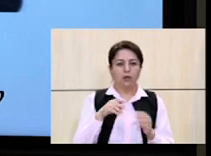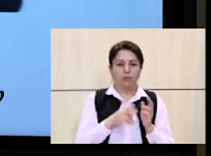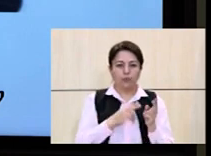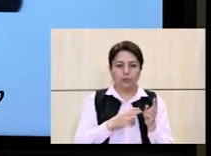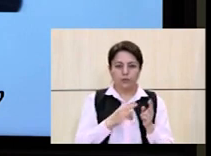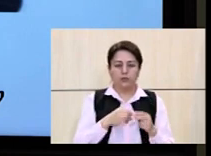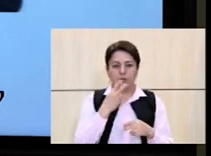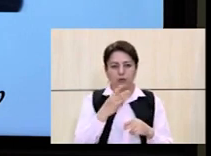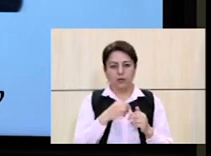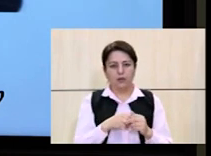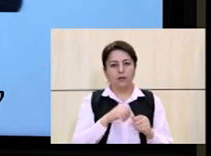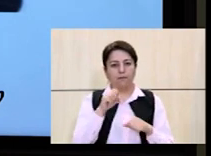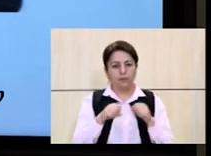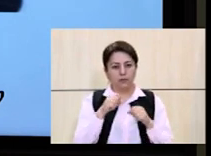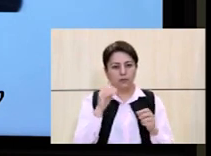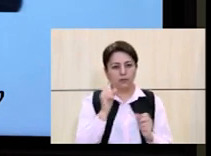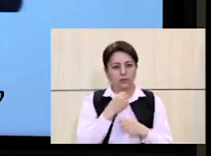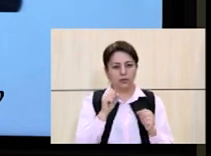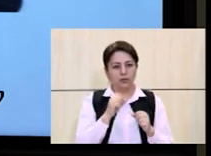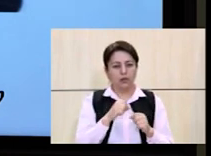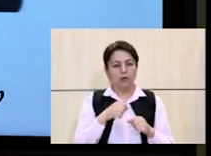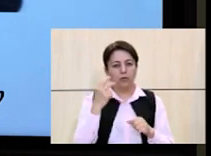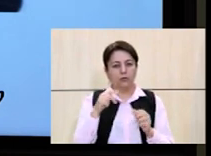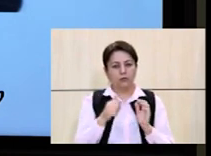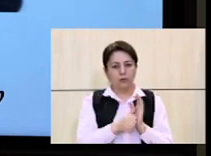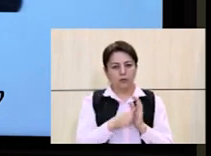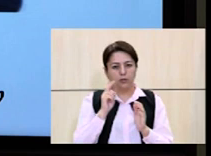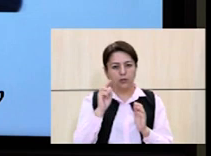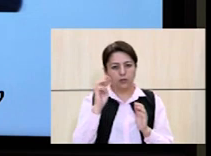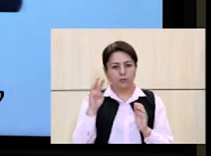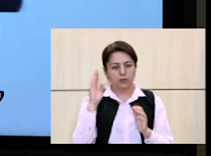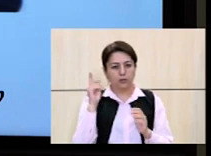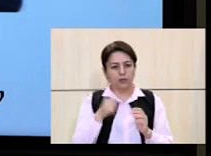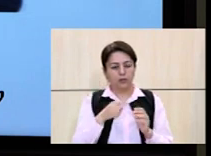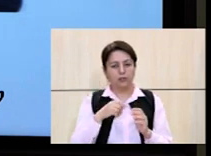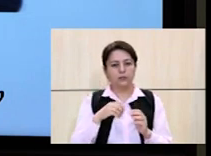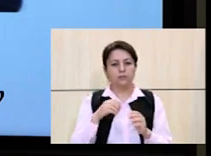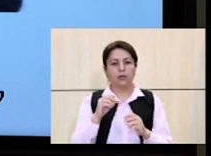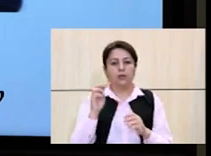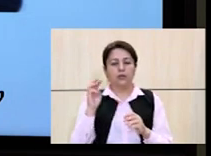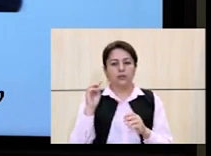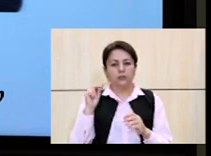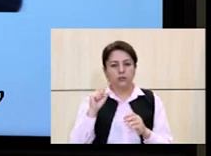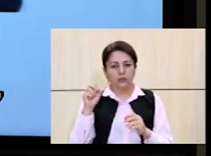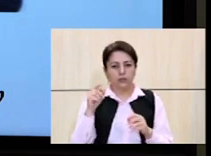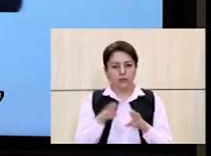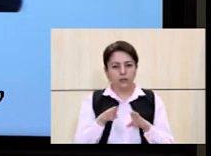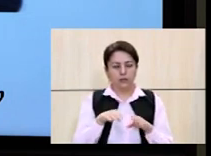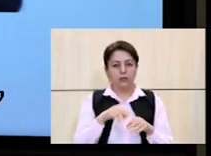teng. Velosipedning tezligi esa 36 km taqsim soatga teng. Bunda biz kinetik